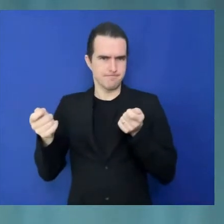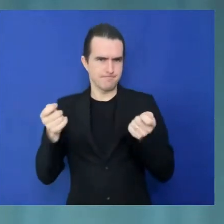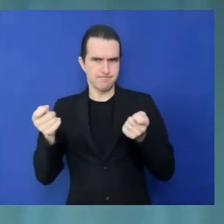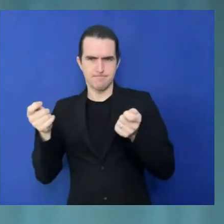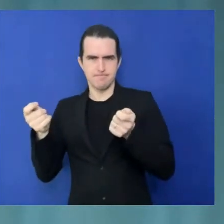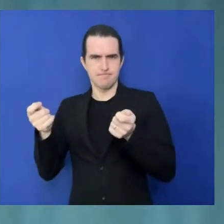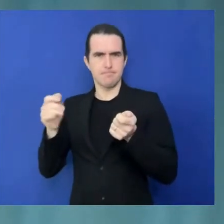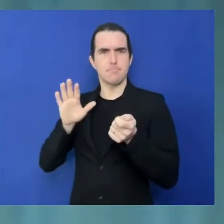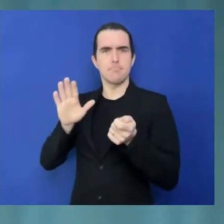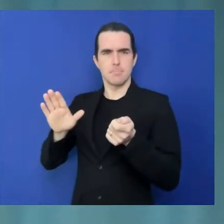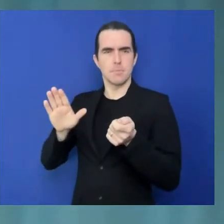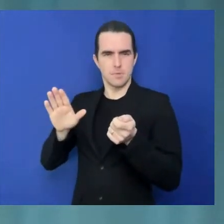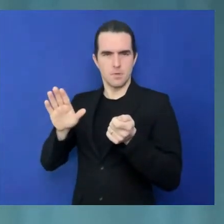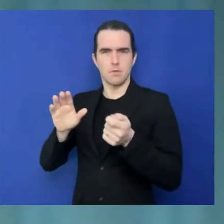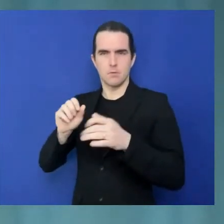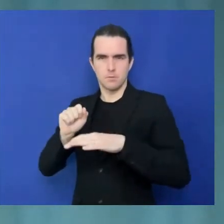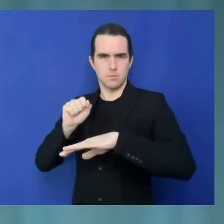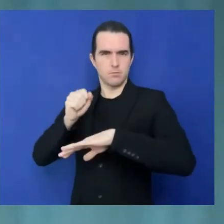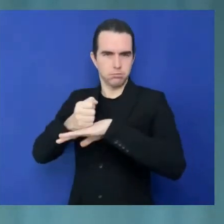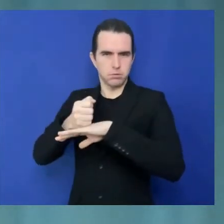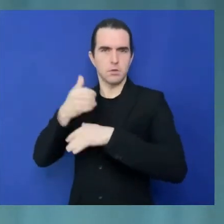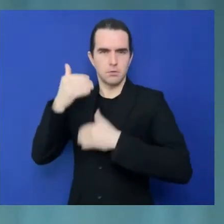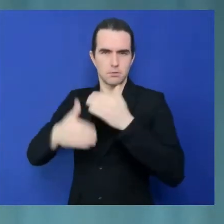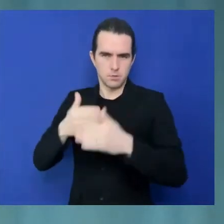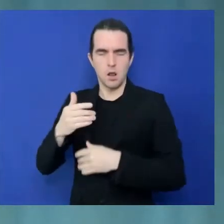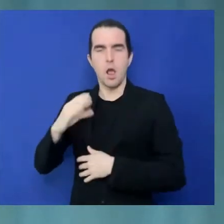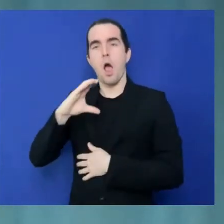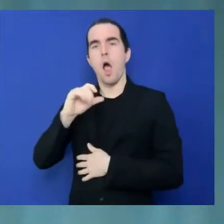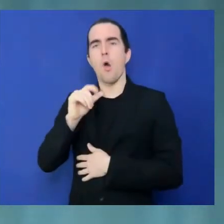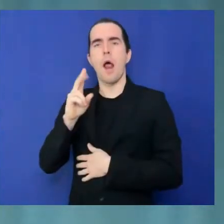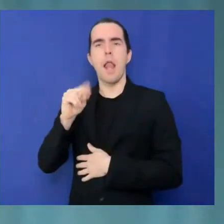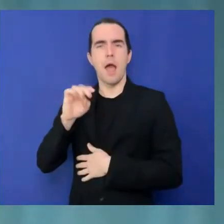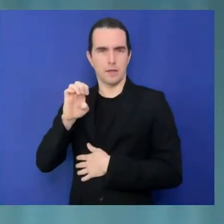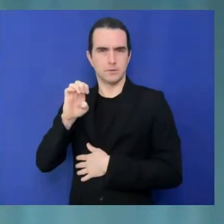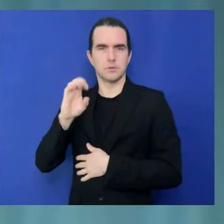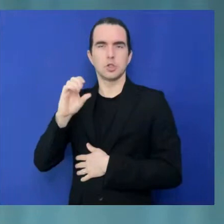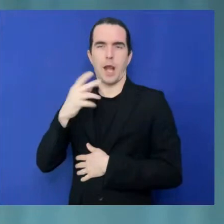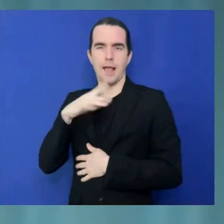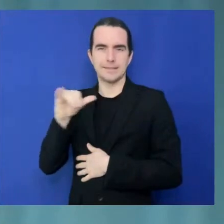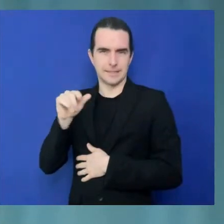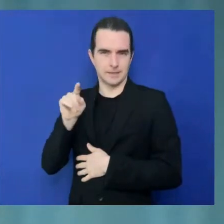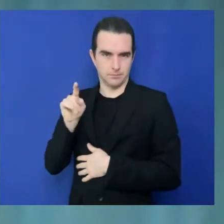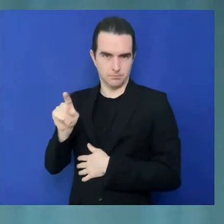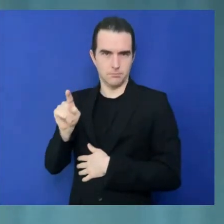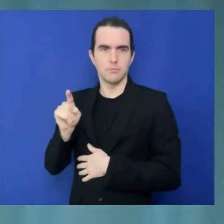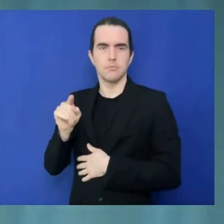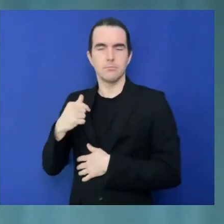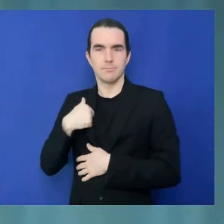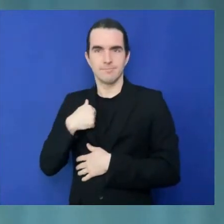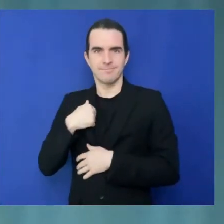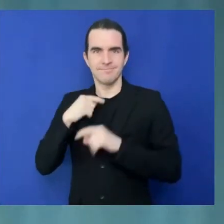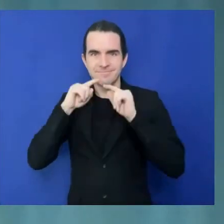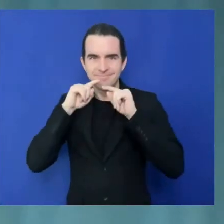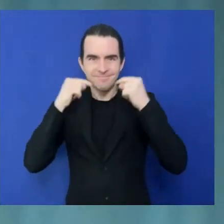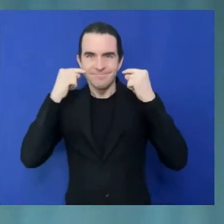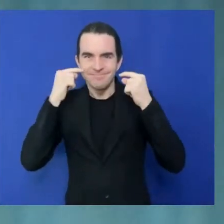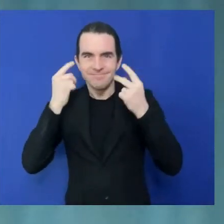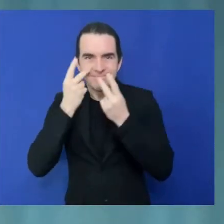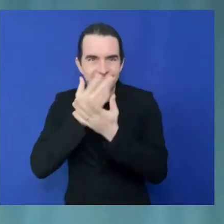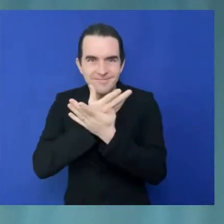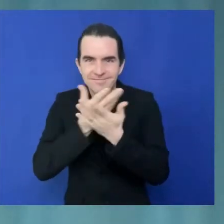to address the Zero Project Conference 2022 and to thank you for inviting me to open this inspiring event.